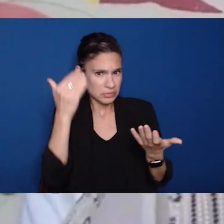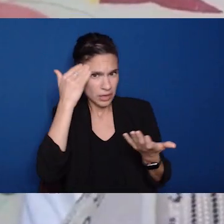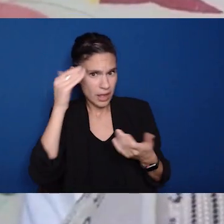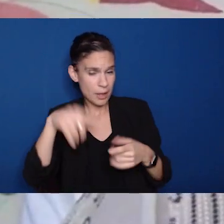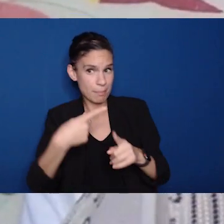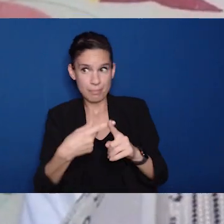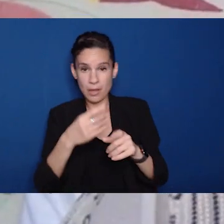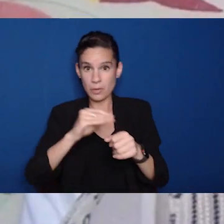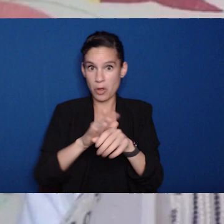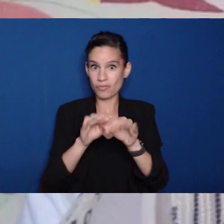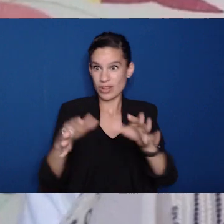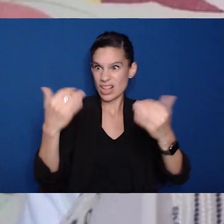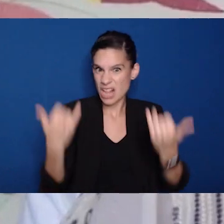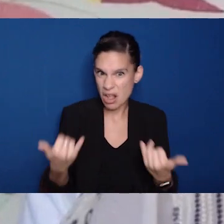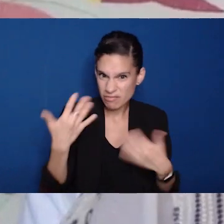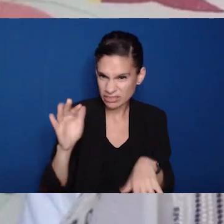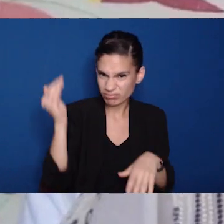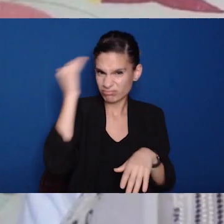the fact that